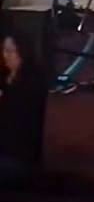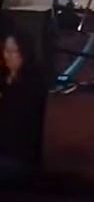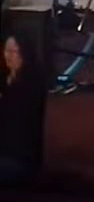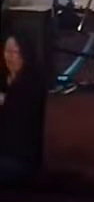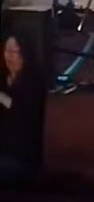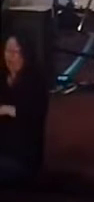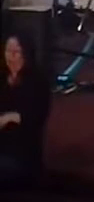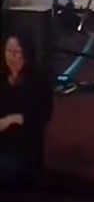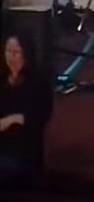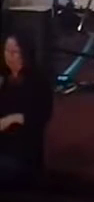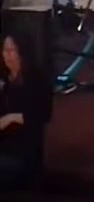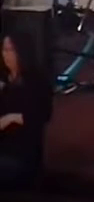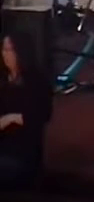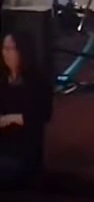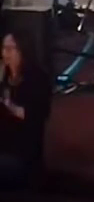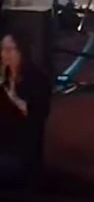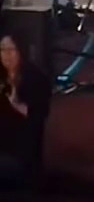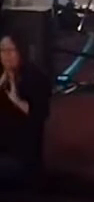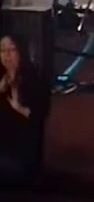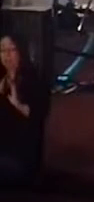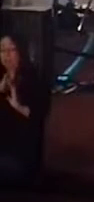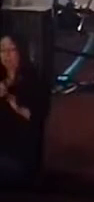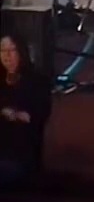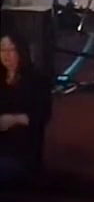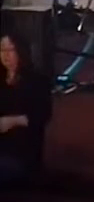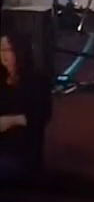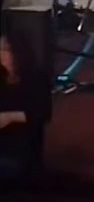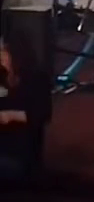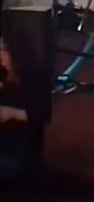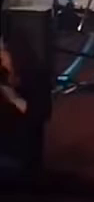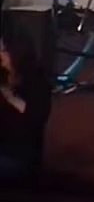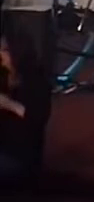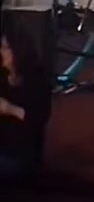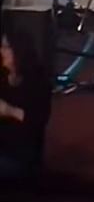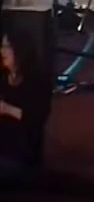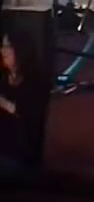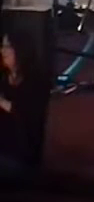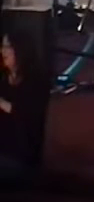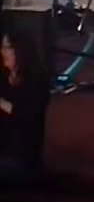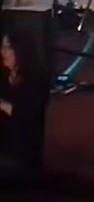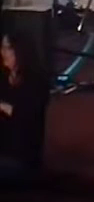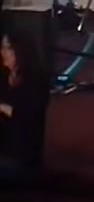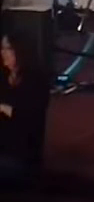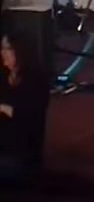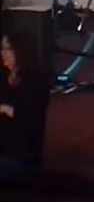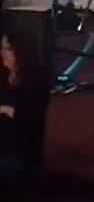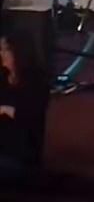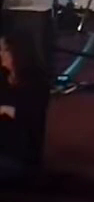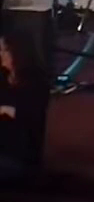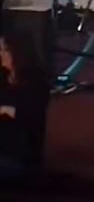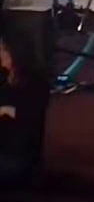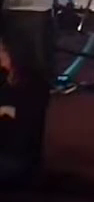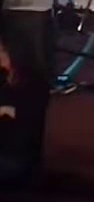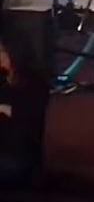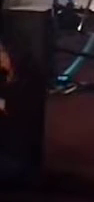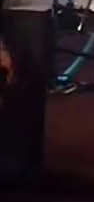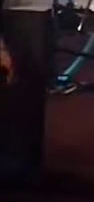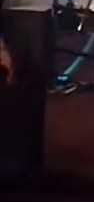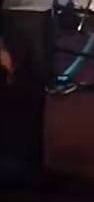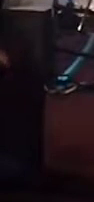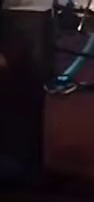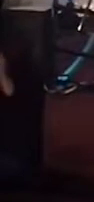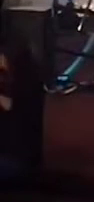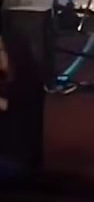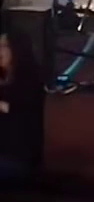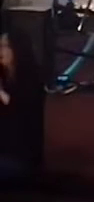And as she's talking to the garbage manager, he decides, you know what, it's like finding a needle in a haystack, but I am here. I'll go out and I'll try to